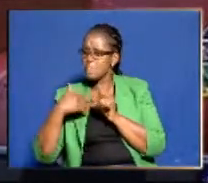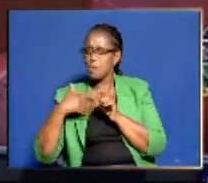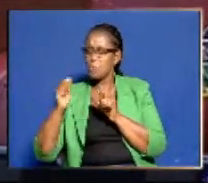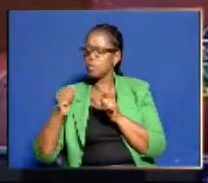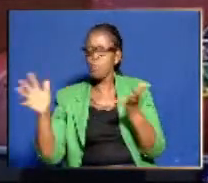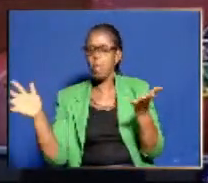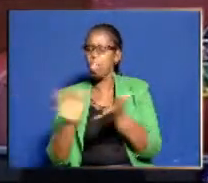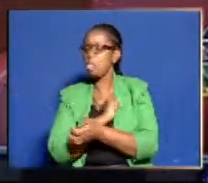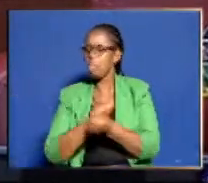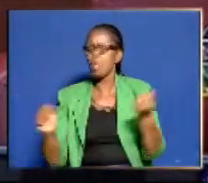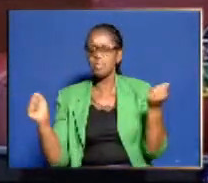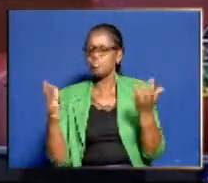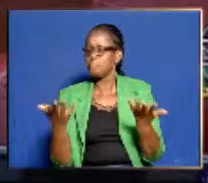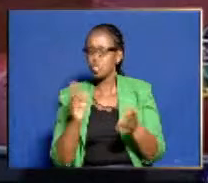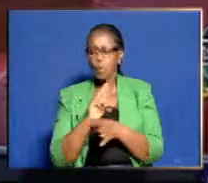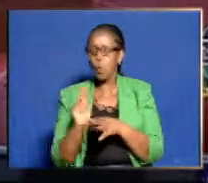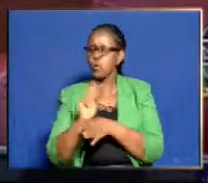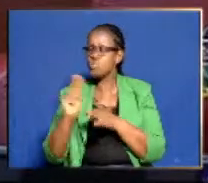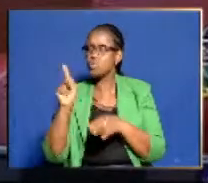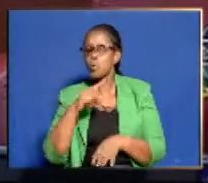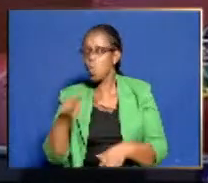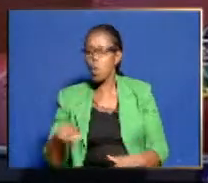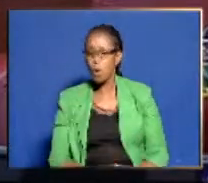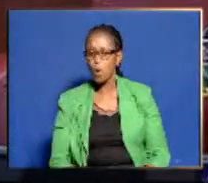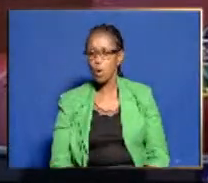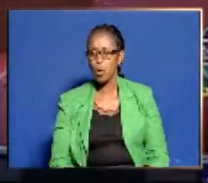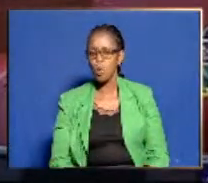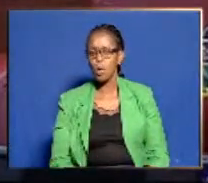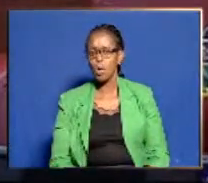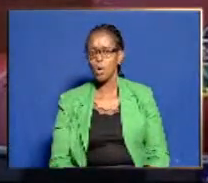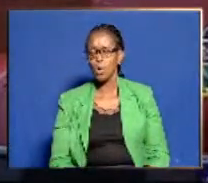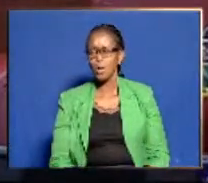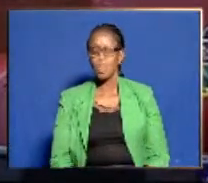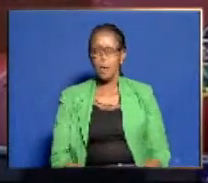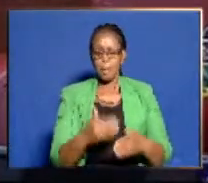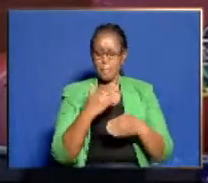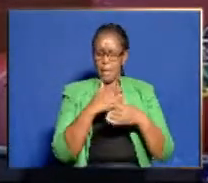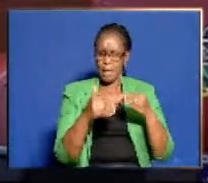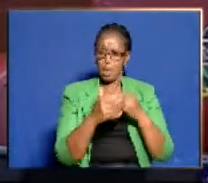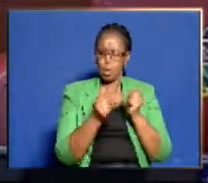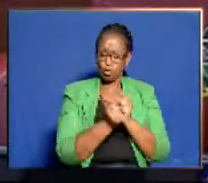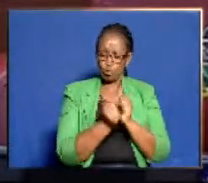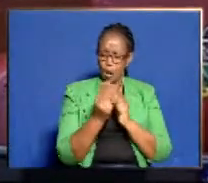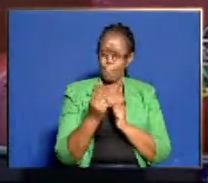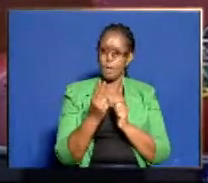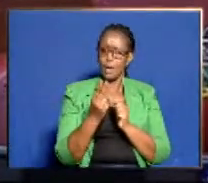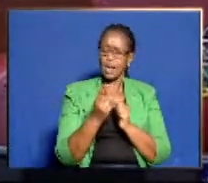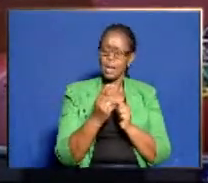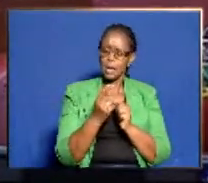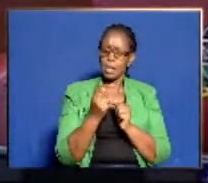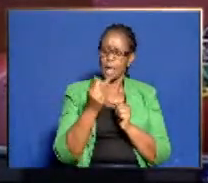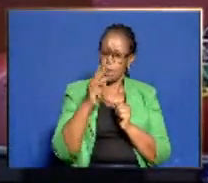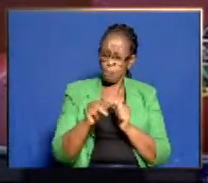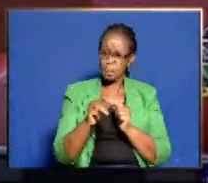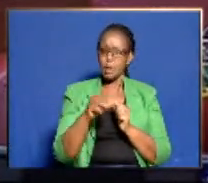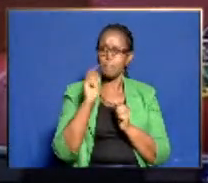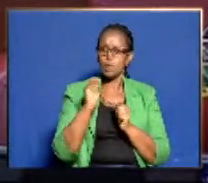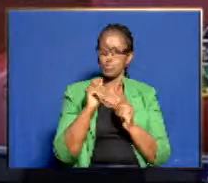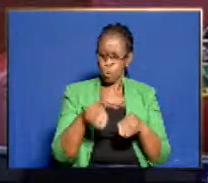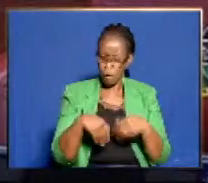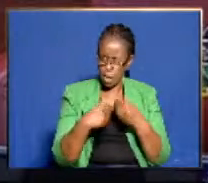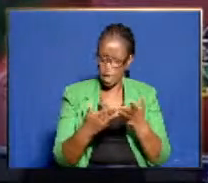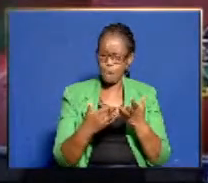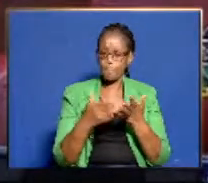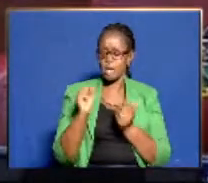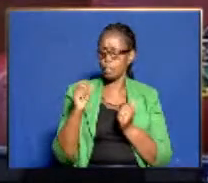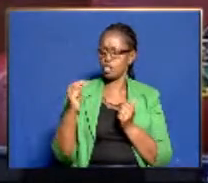Speaker. Honorable Speaker, construction of 12 kilometers will have given the standard gauge railway economic viability